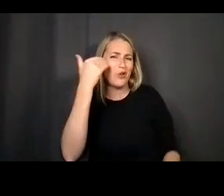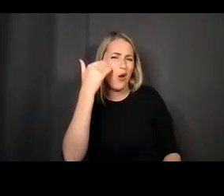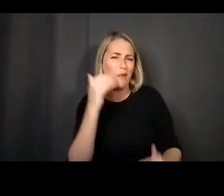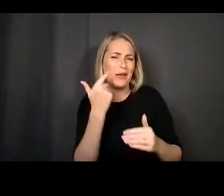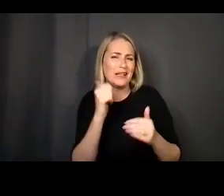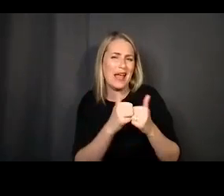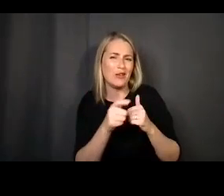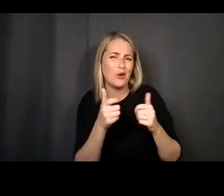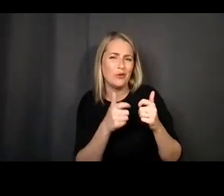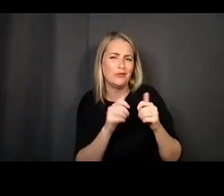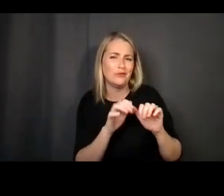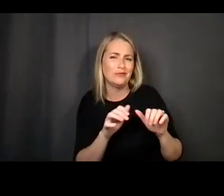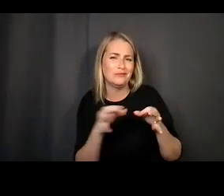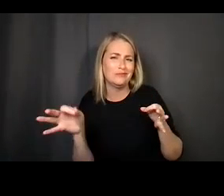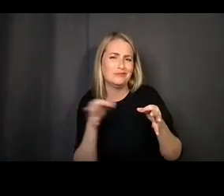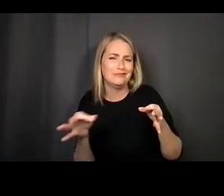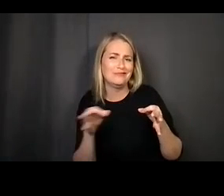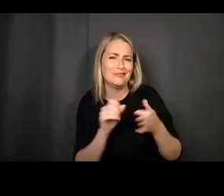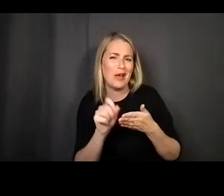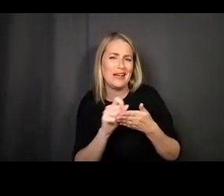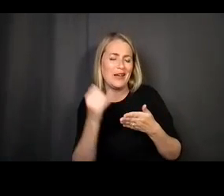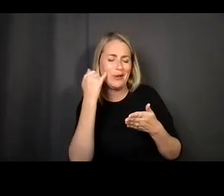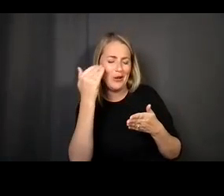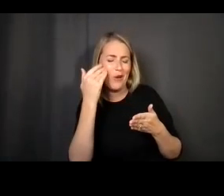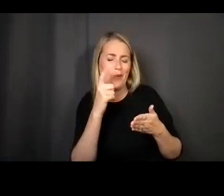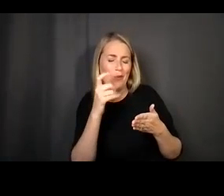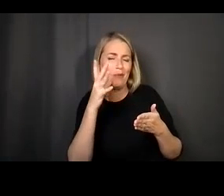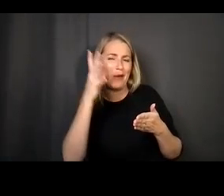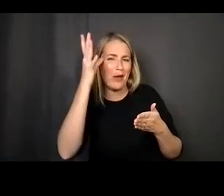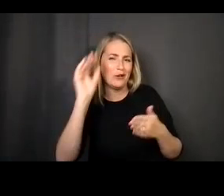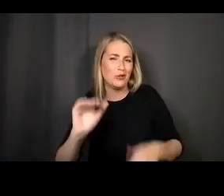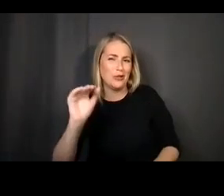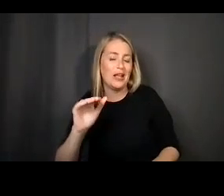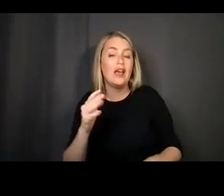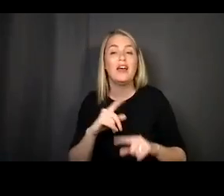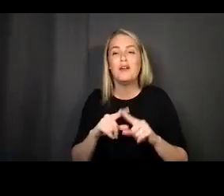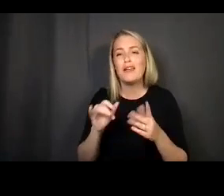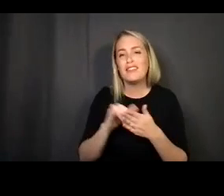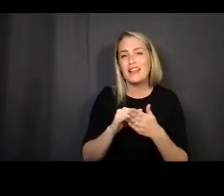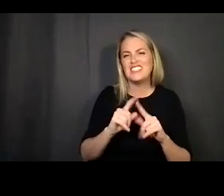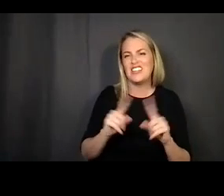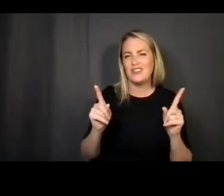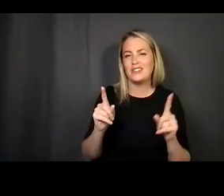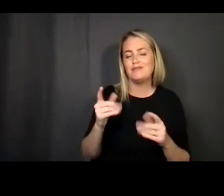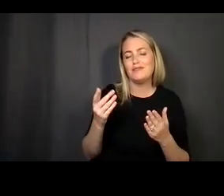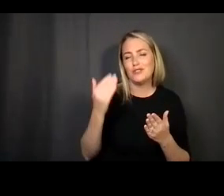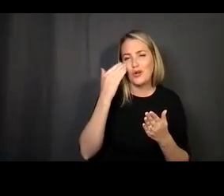soy la what your mamá. writing is if you're the student or the parent. But that's probably the main difference to be aware